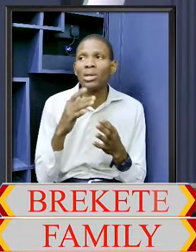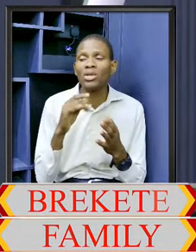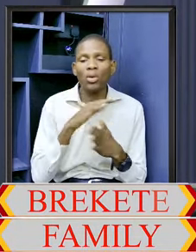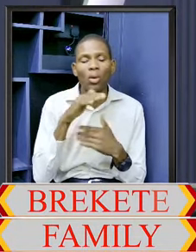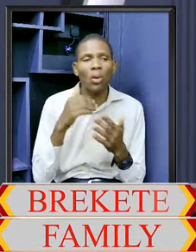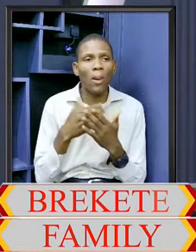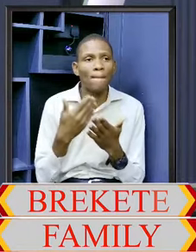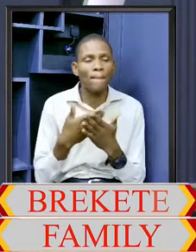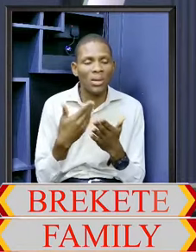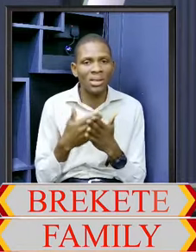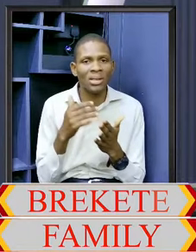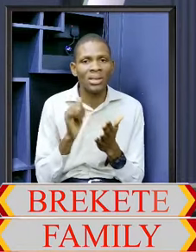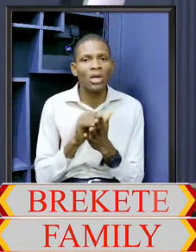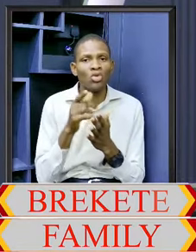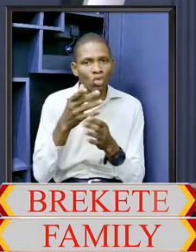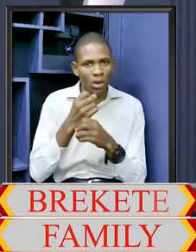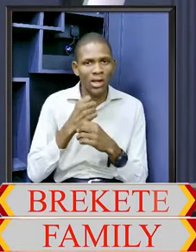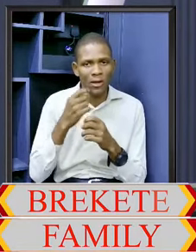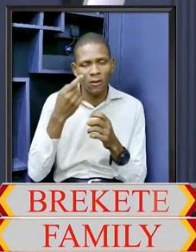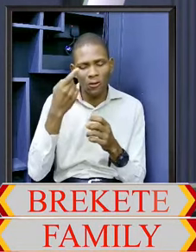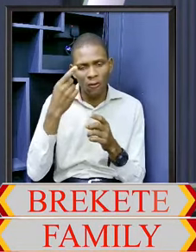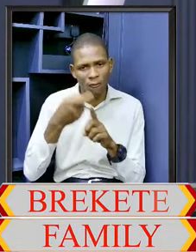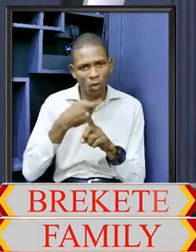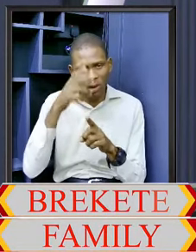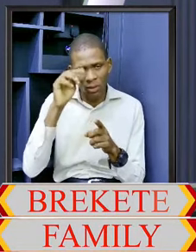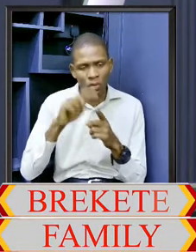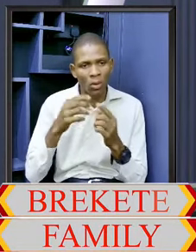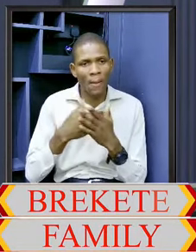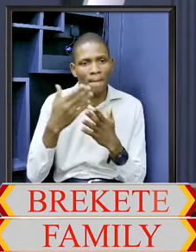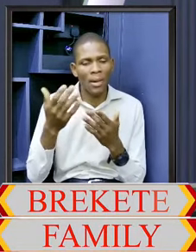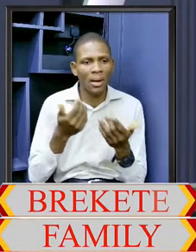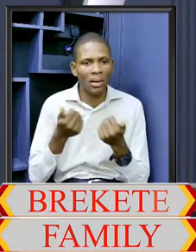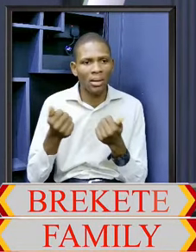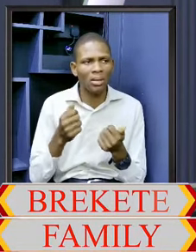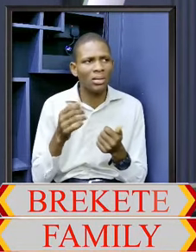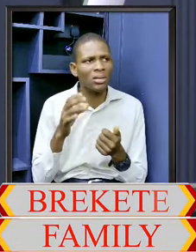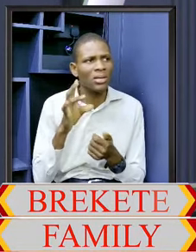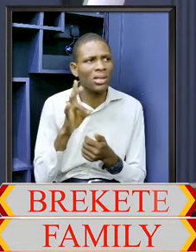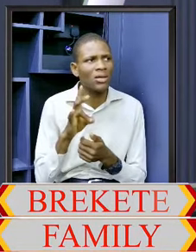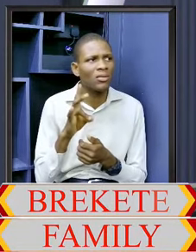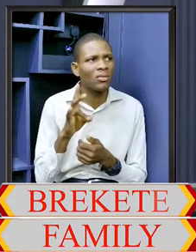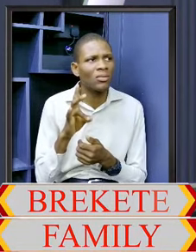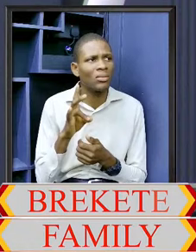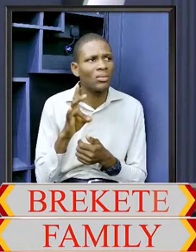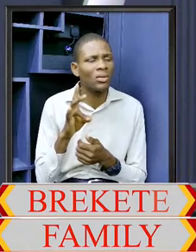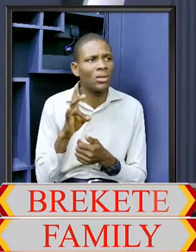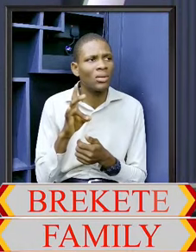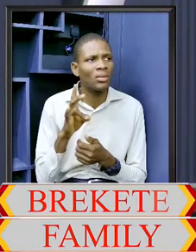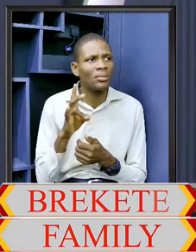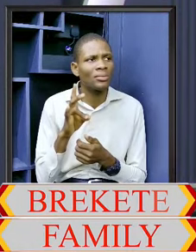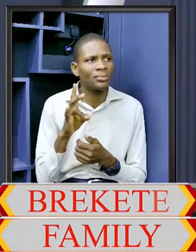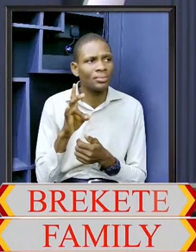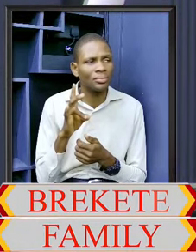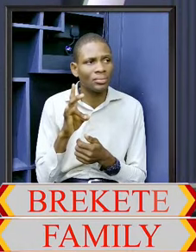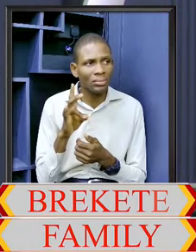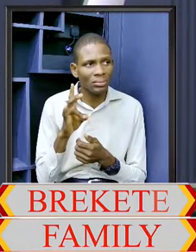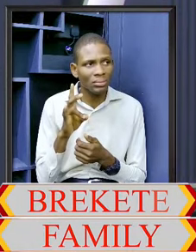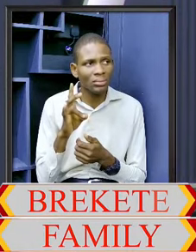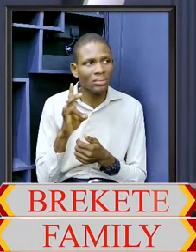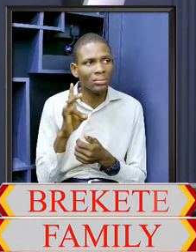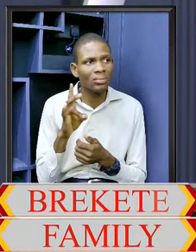money, the total money where you collect? 72. 7 minus